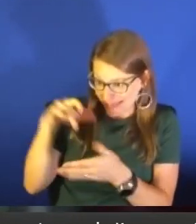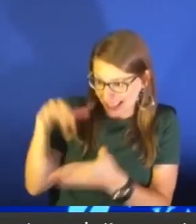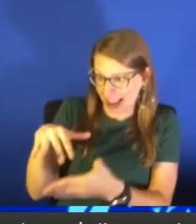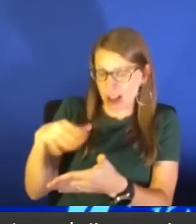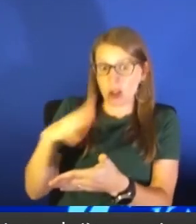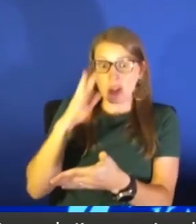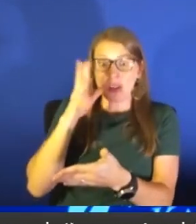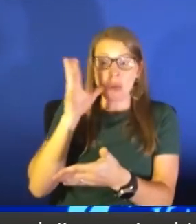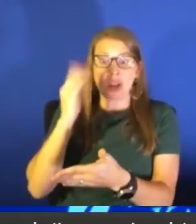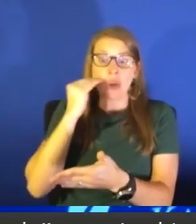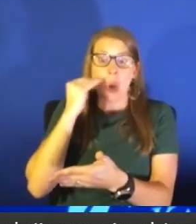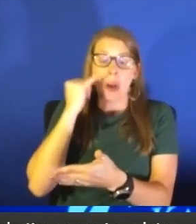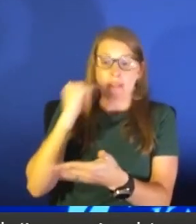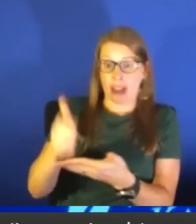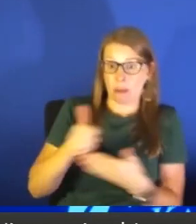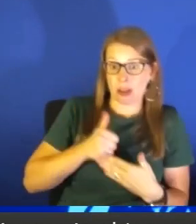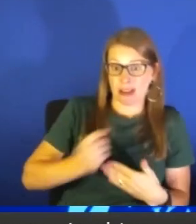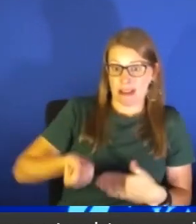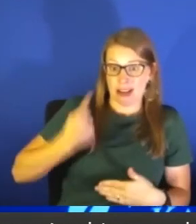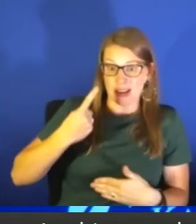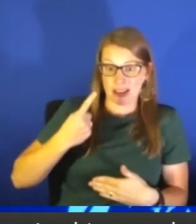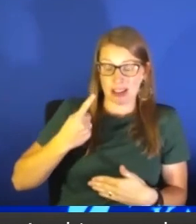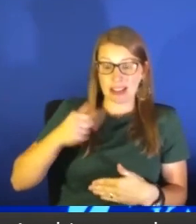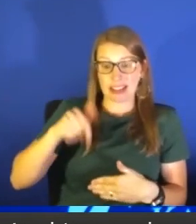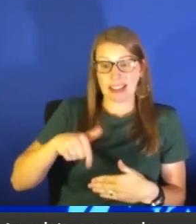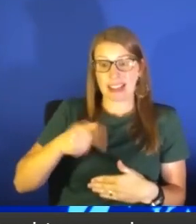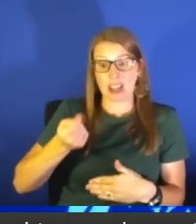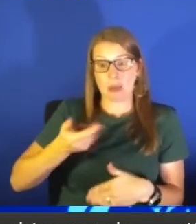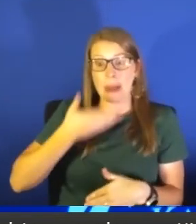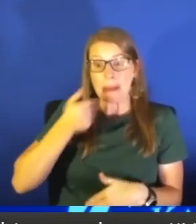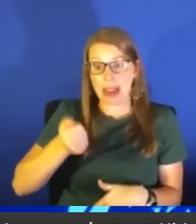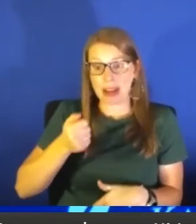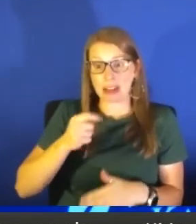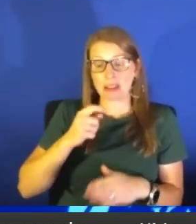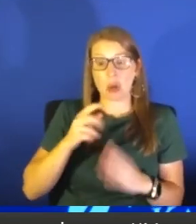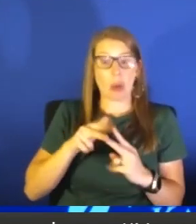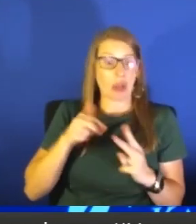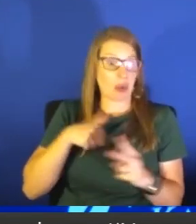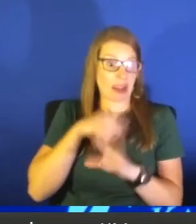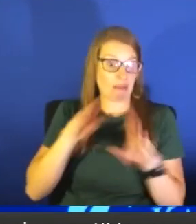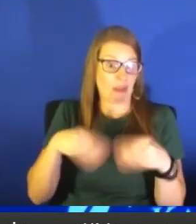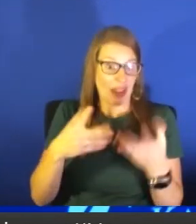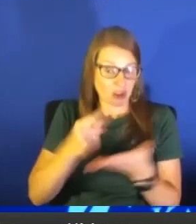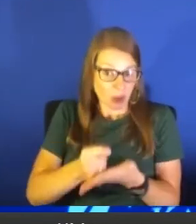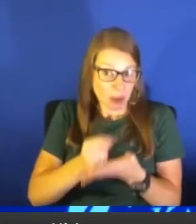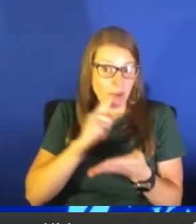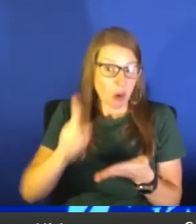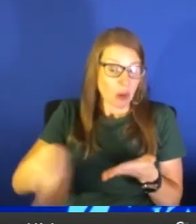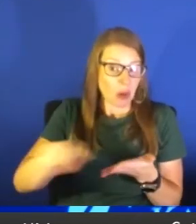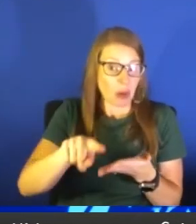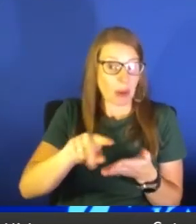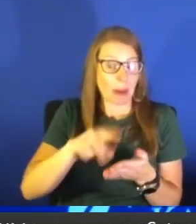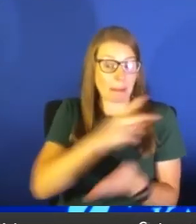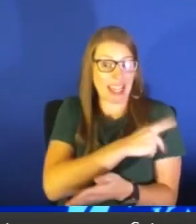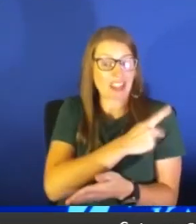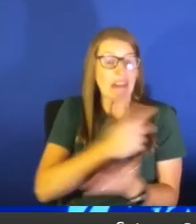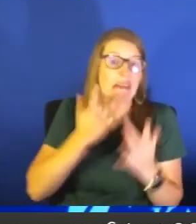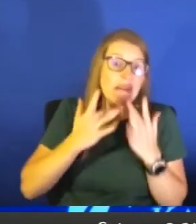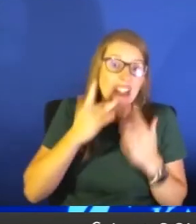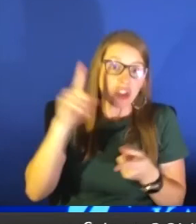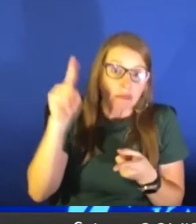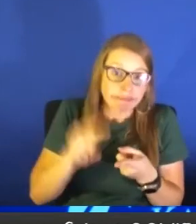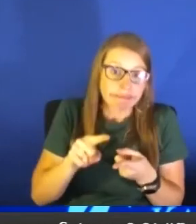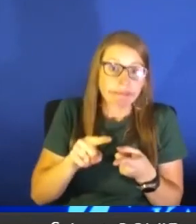helpful for us to understand this a little bit better, and whether we can provide treatment for those patients that maybe are deficient in this